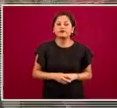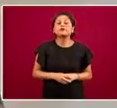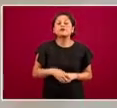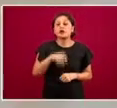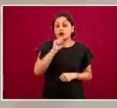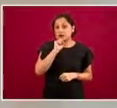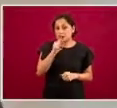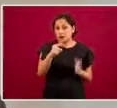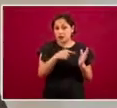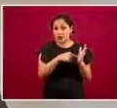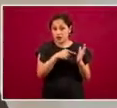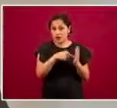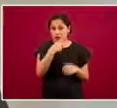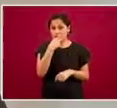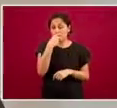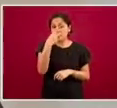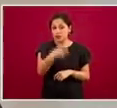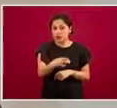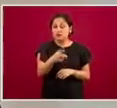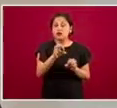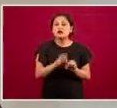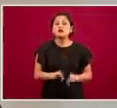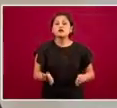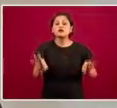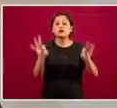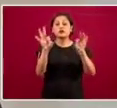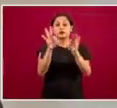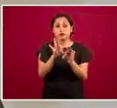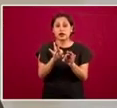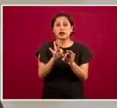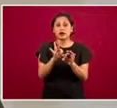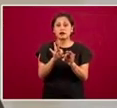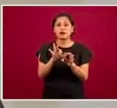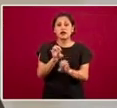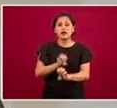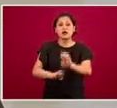of humanitarian reasons, these hotels should continue to provide